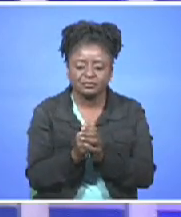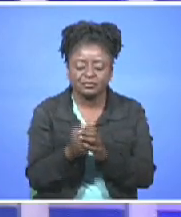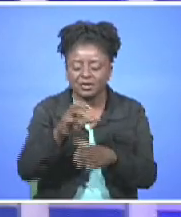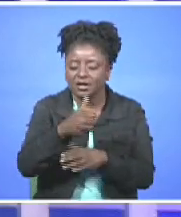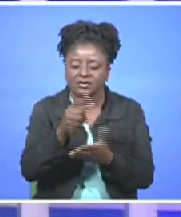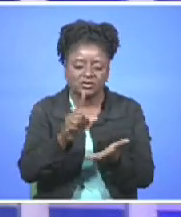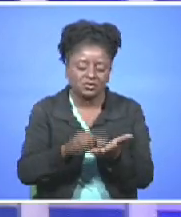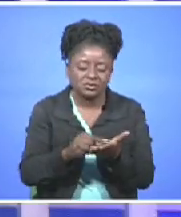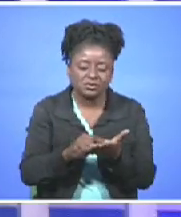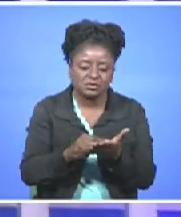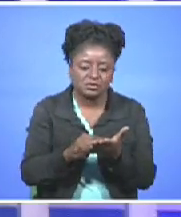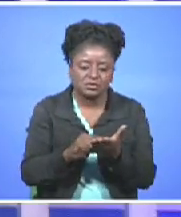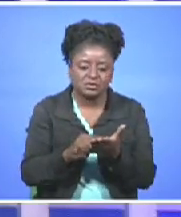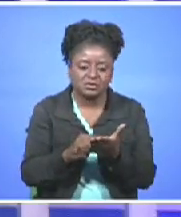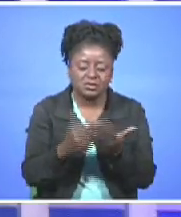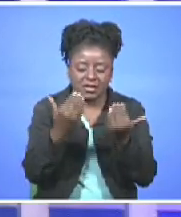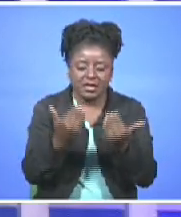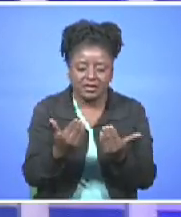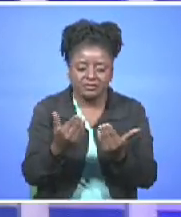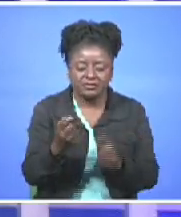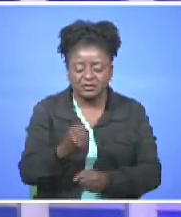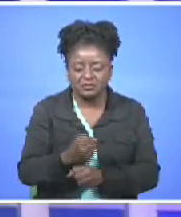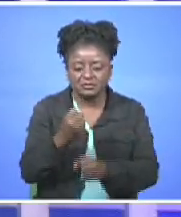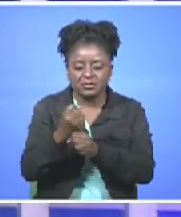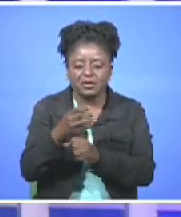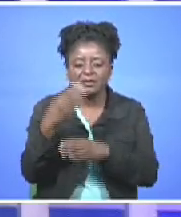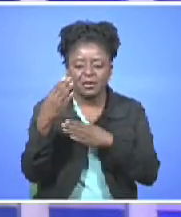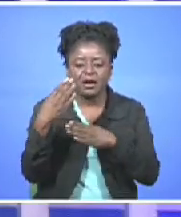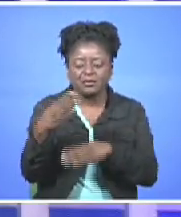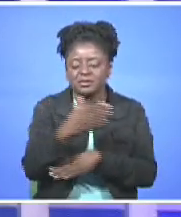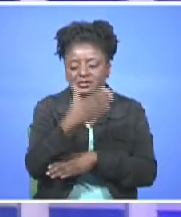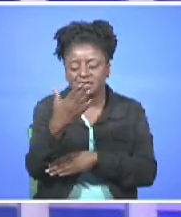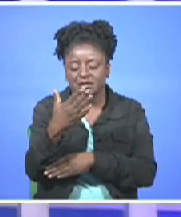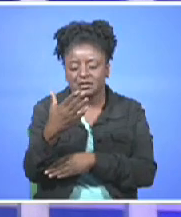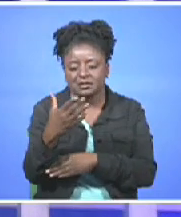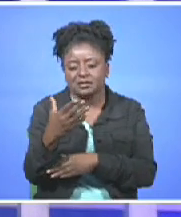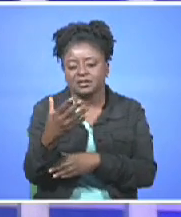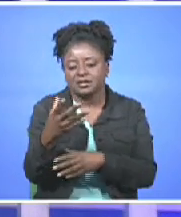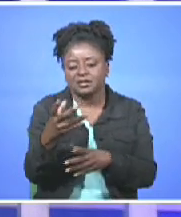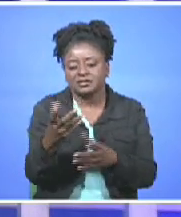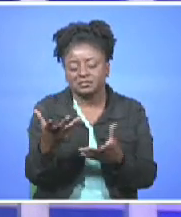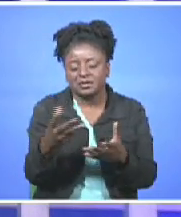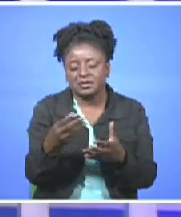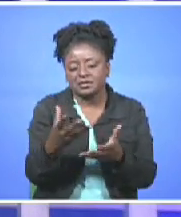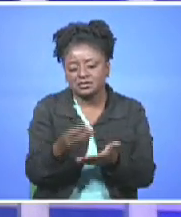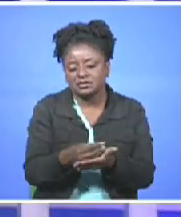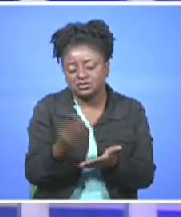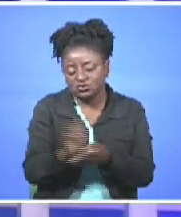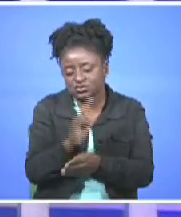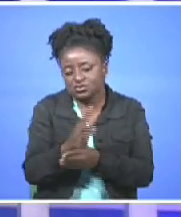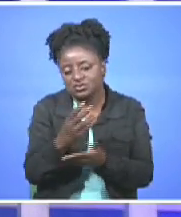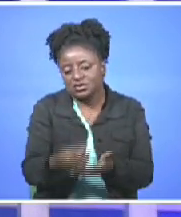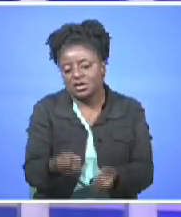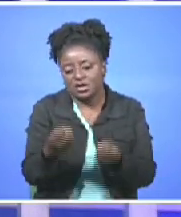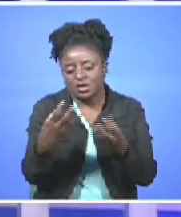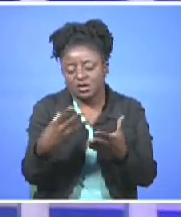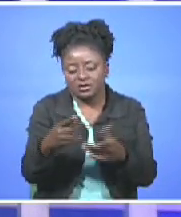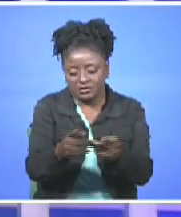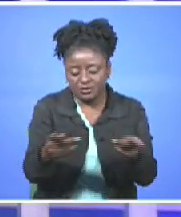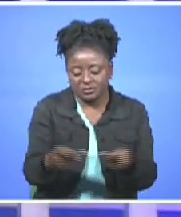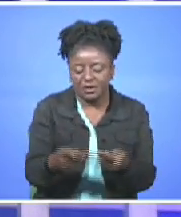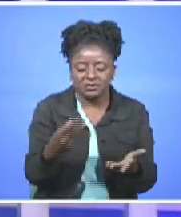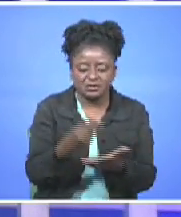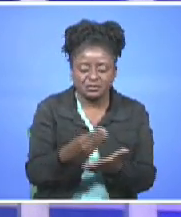In other news tonight, the heavily subsidized Bahamasair has been a drain on the public purse for years, costing more to operate than it